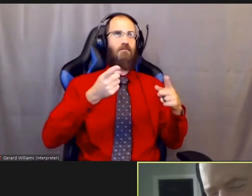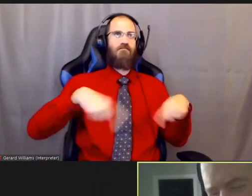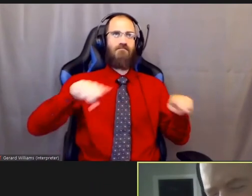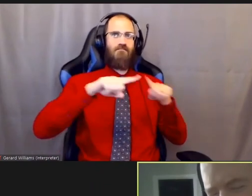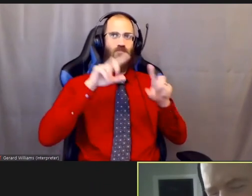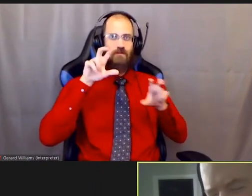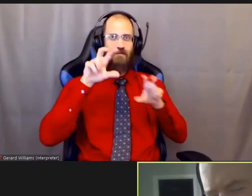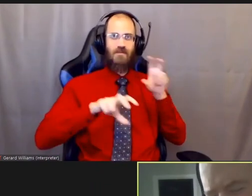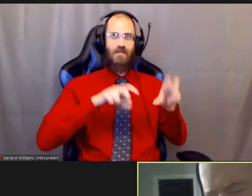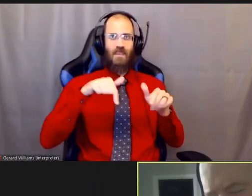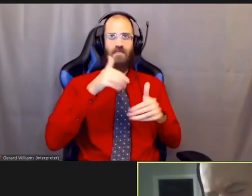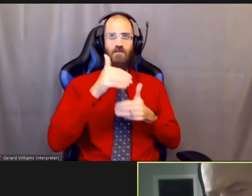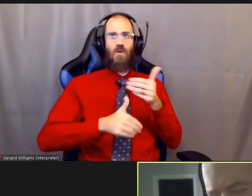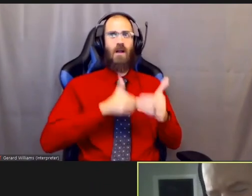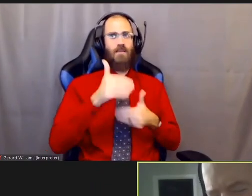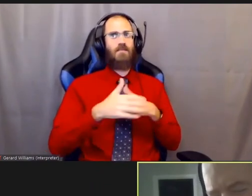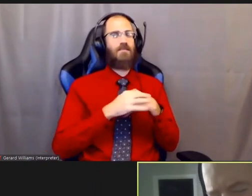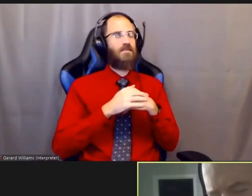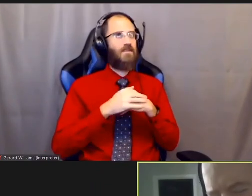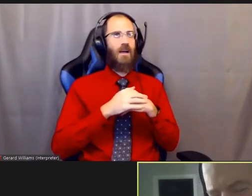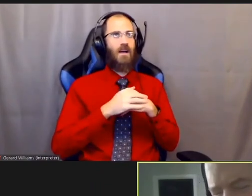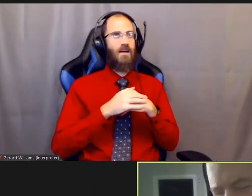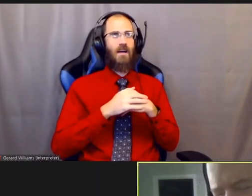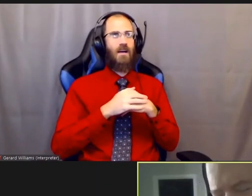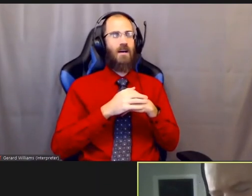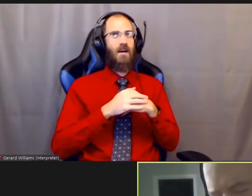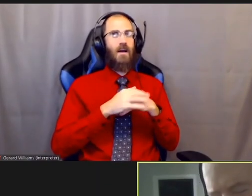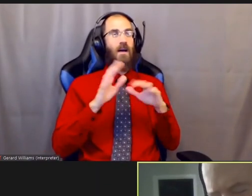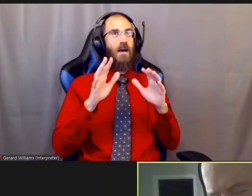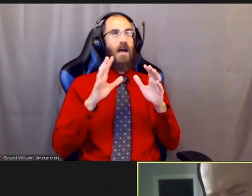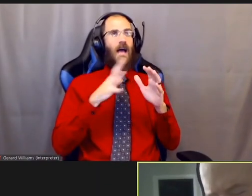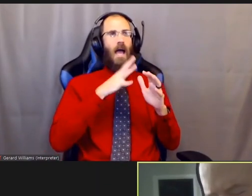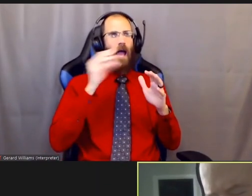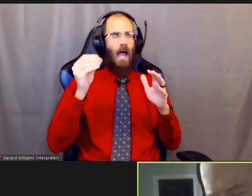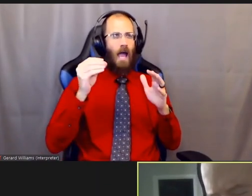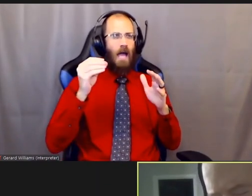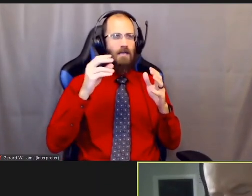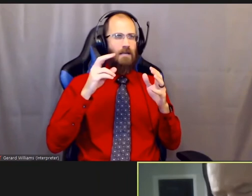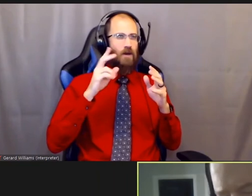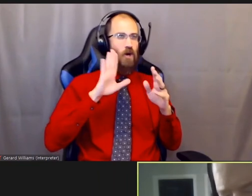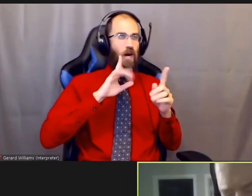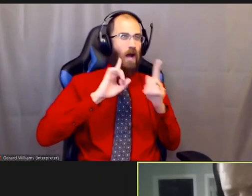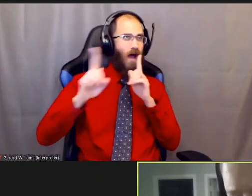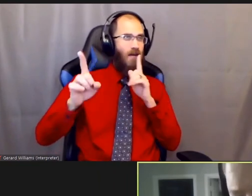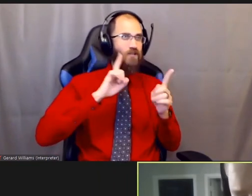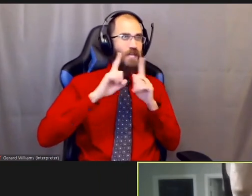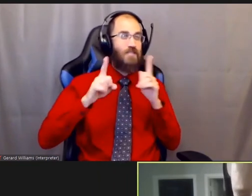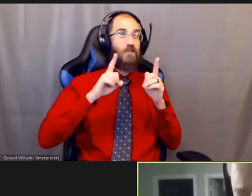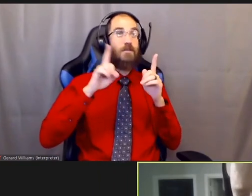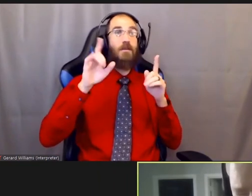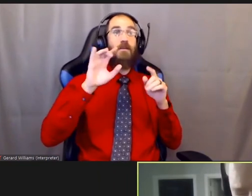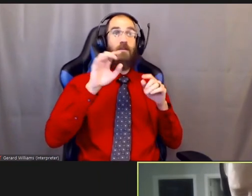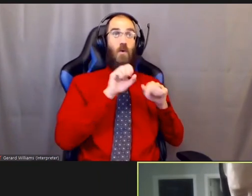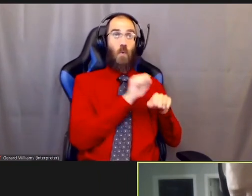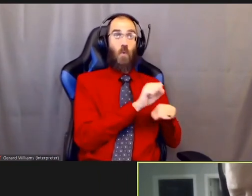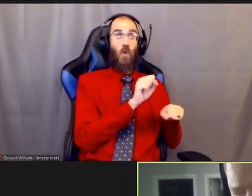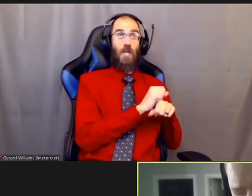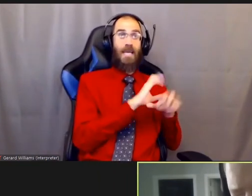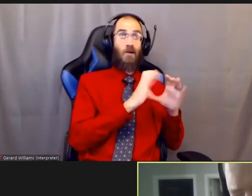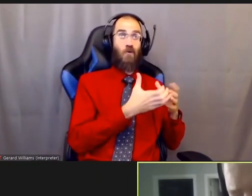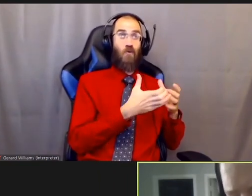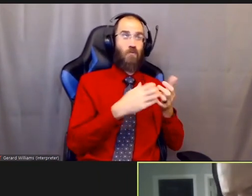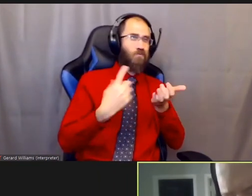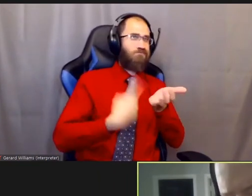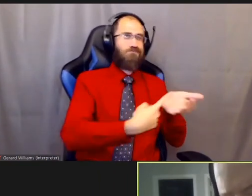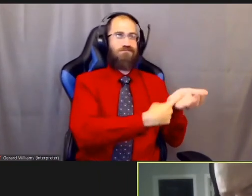I'm also amazed at the conversations that take place at the working group level, where people